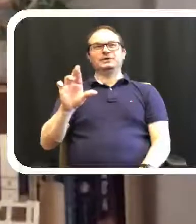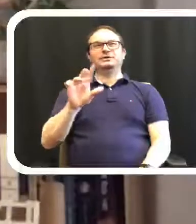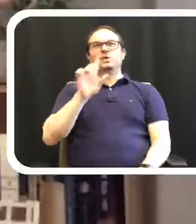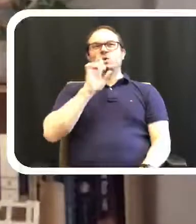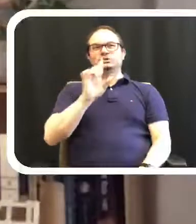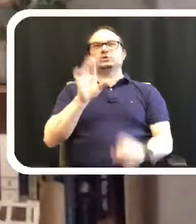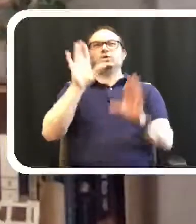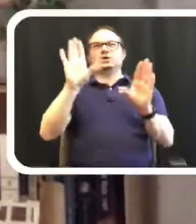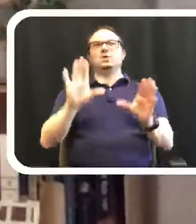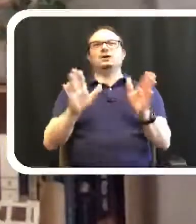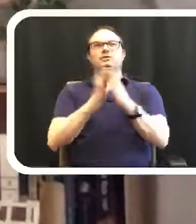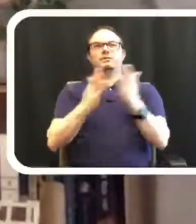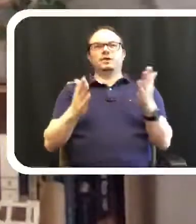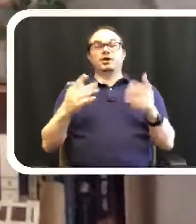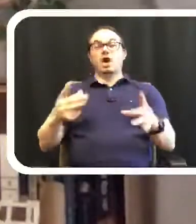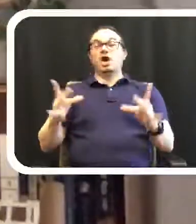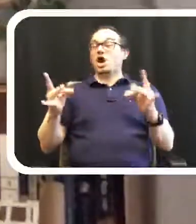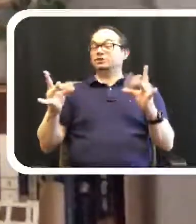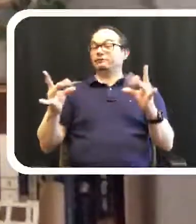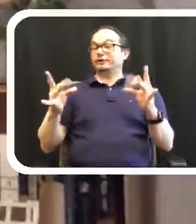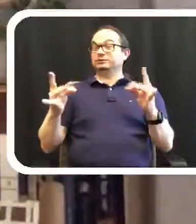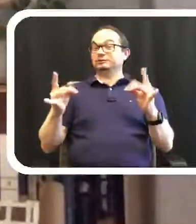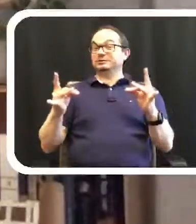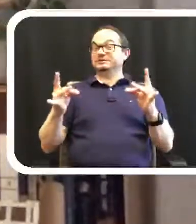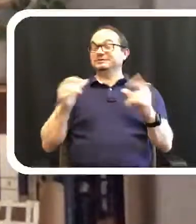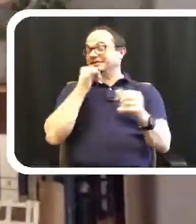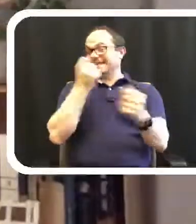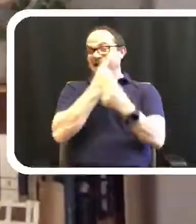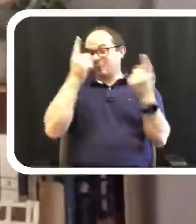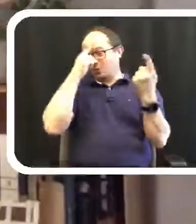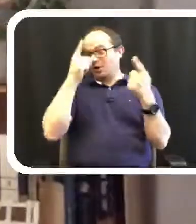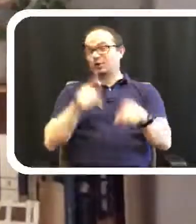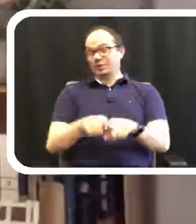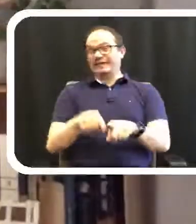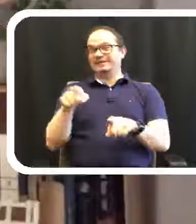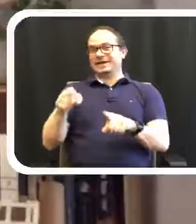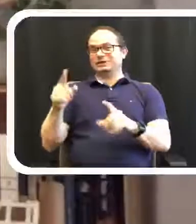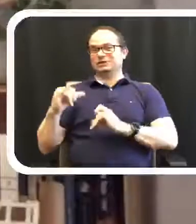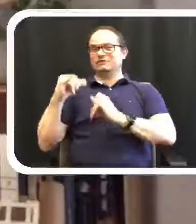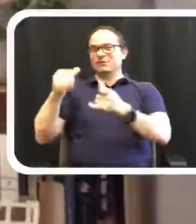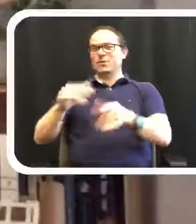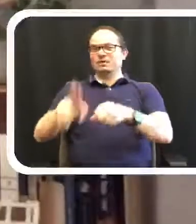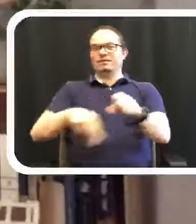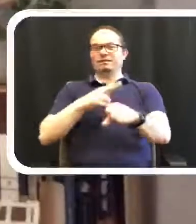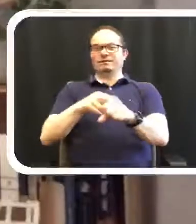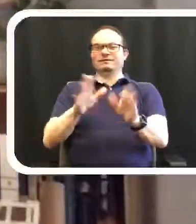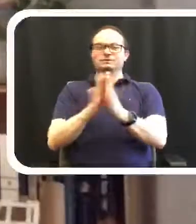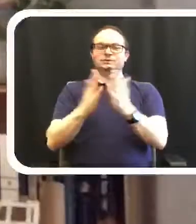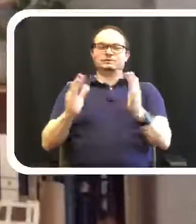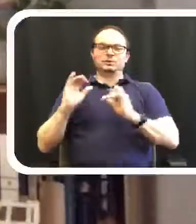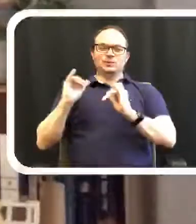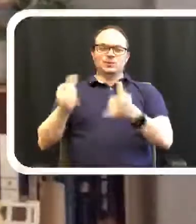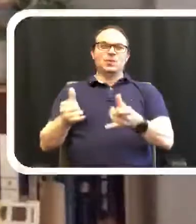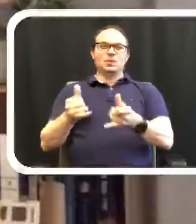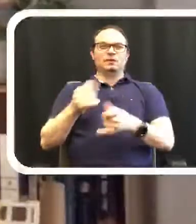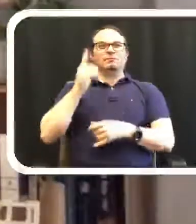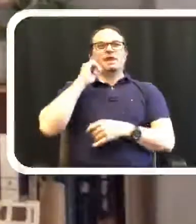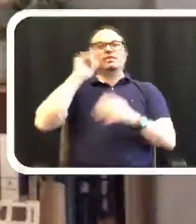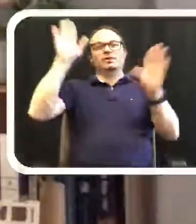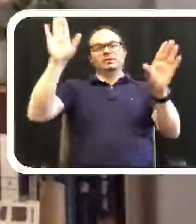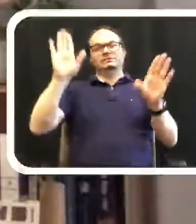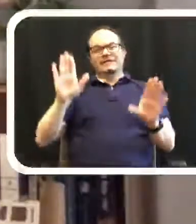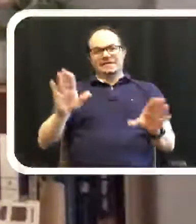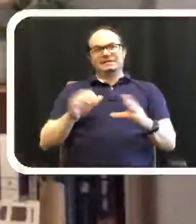really wonderful book. Controversial because not everyone agreed that it should have won the National Book Award, but I thought it was